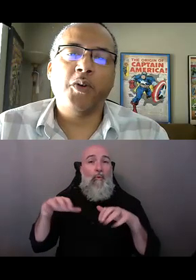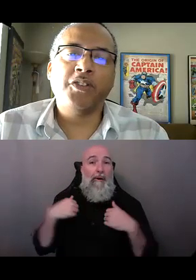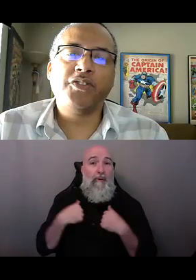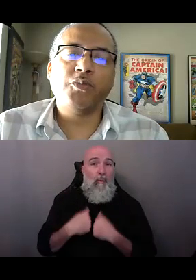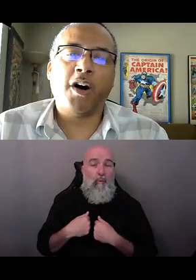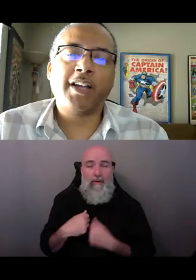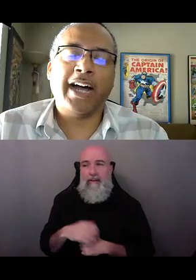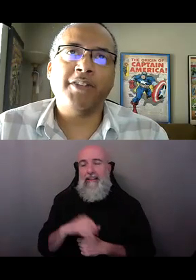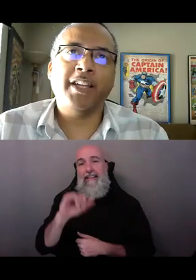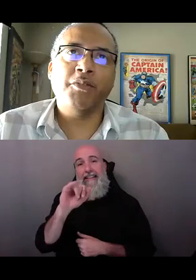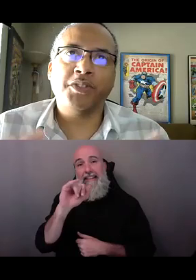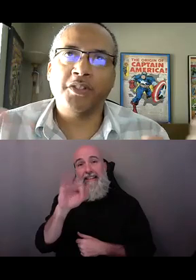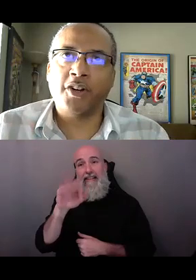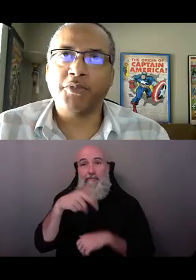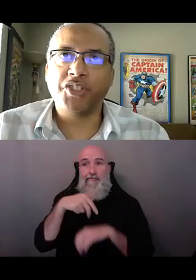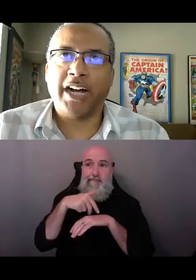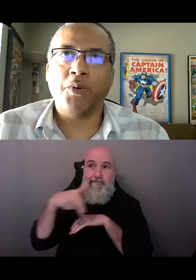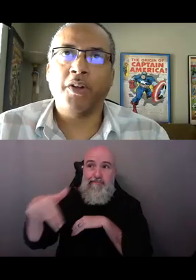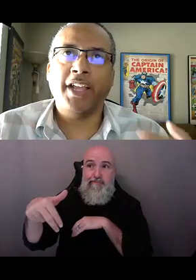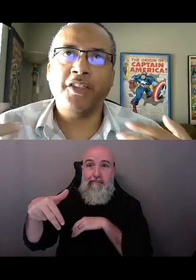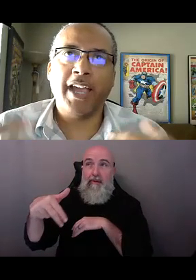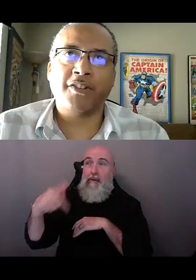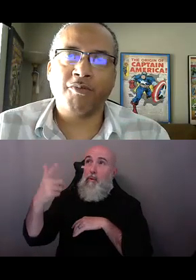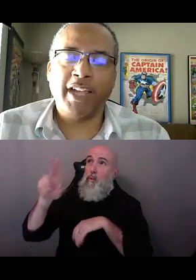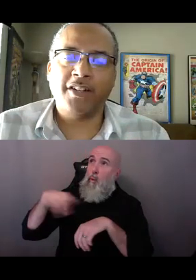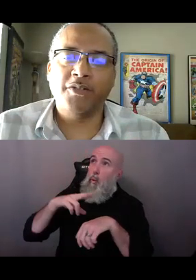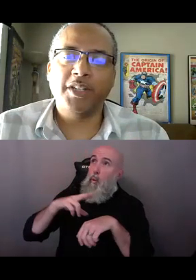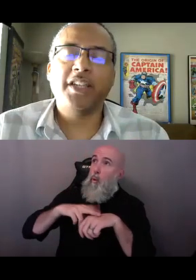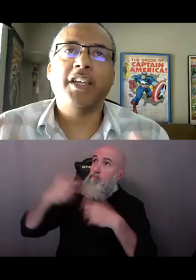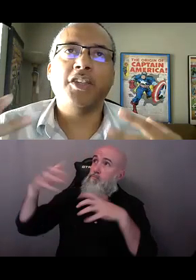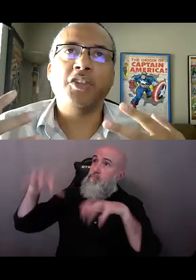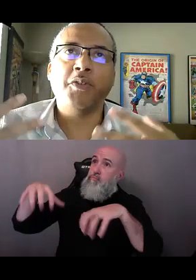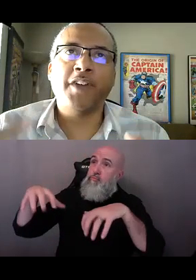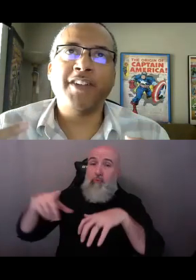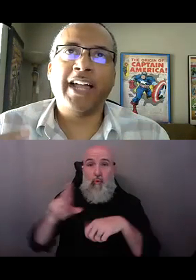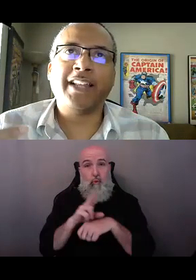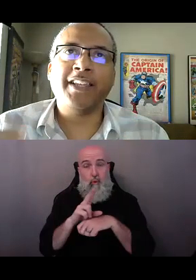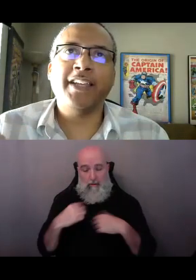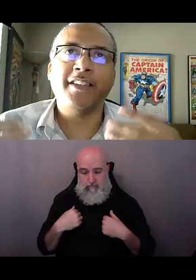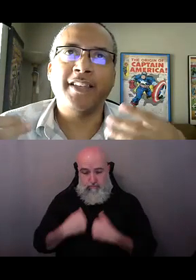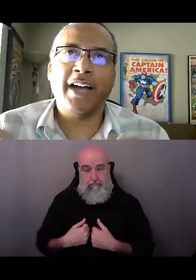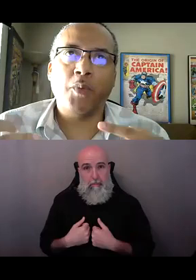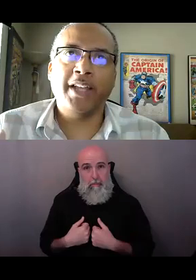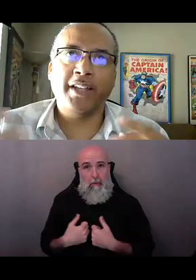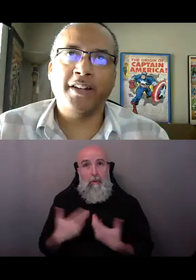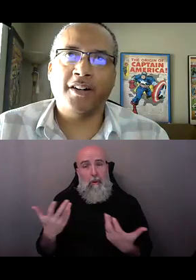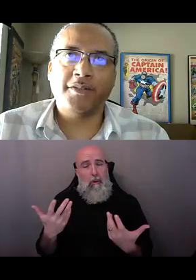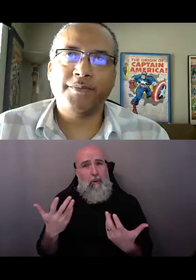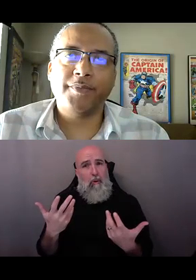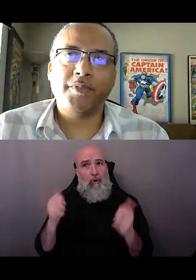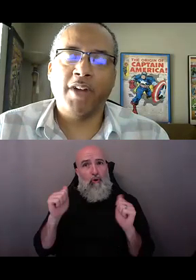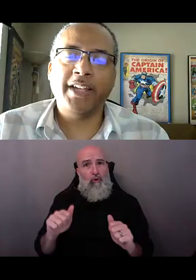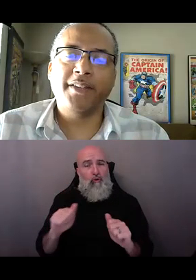you were to walk out and it was a normal shower and you had on a raincoat, you would very likely get not wet at